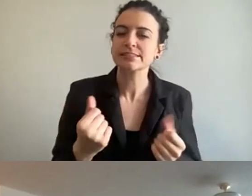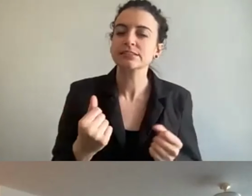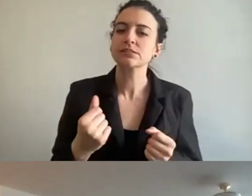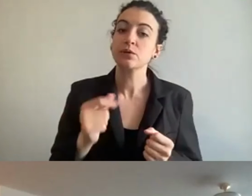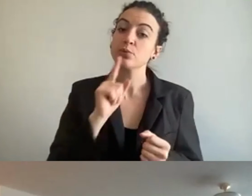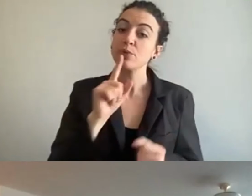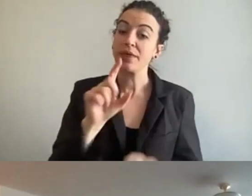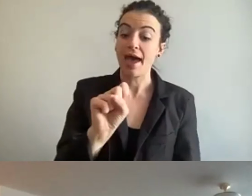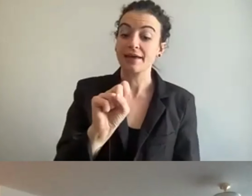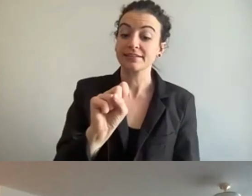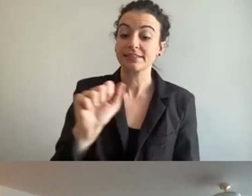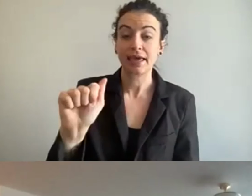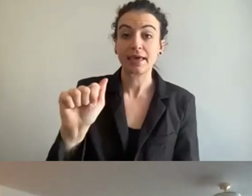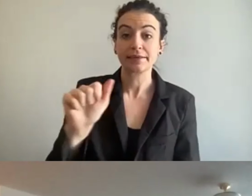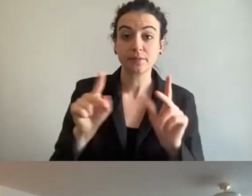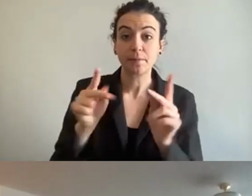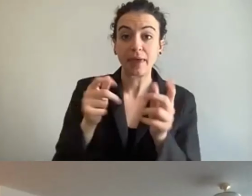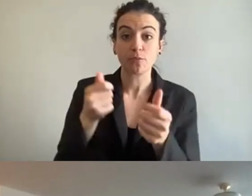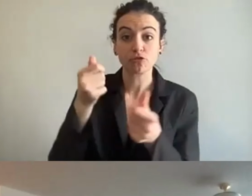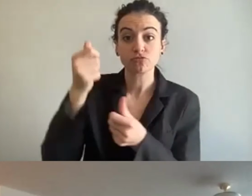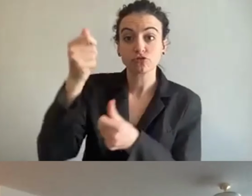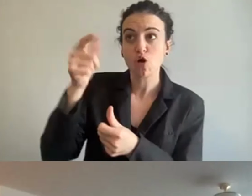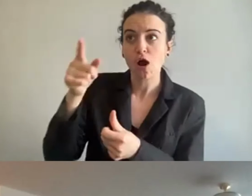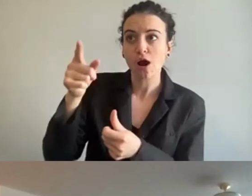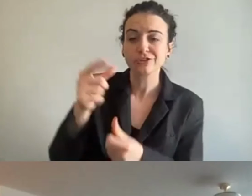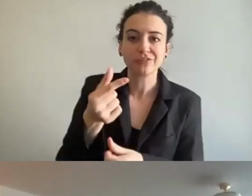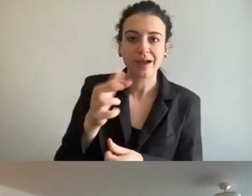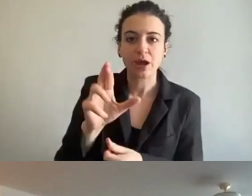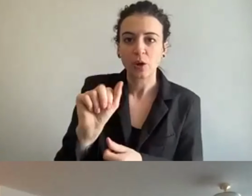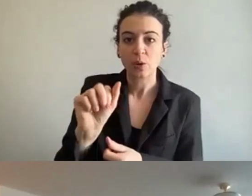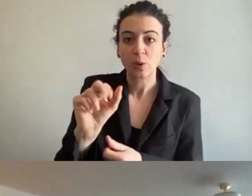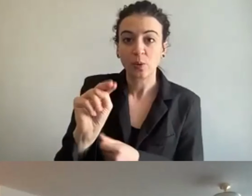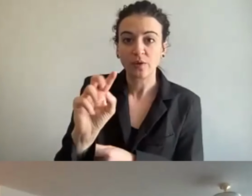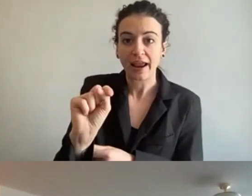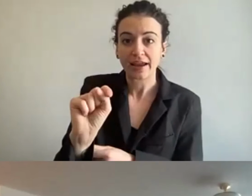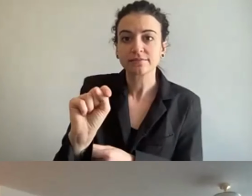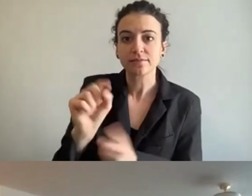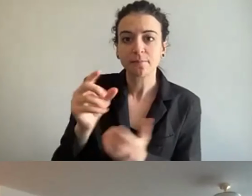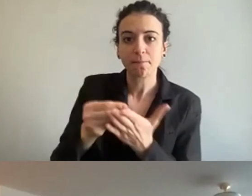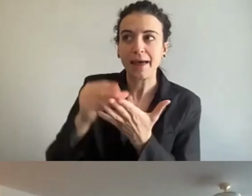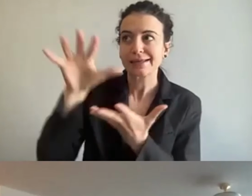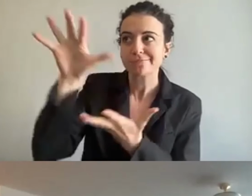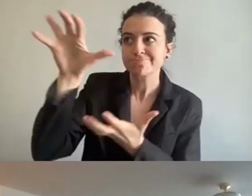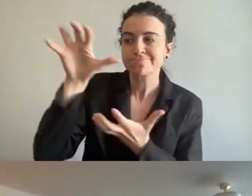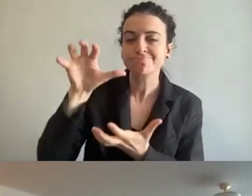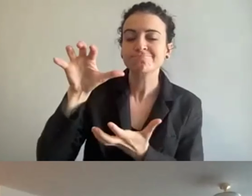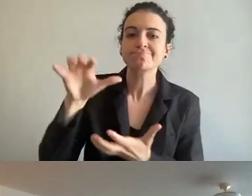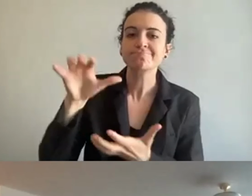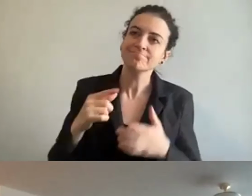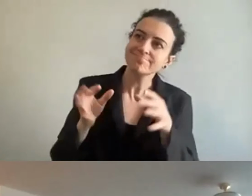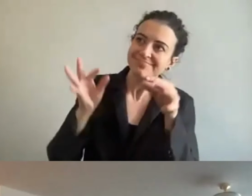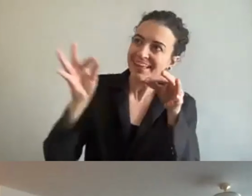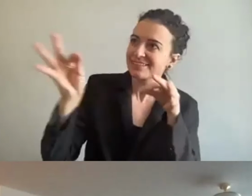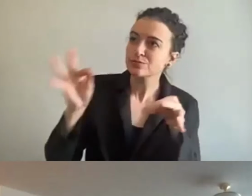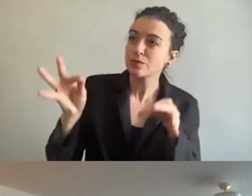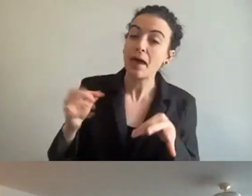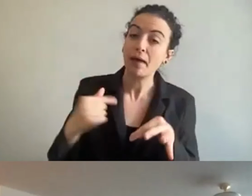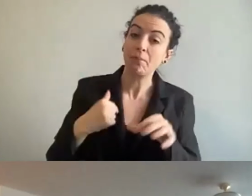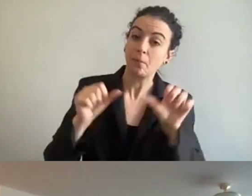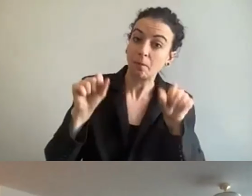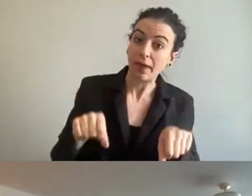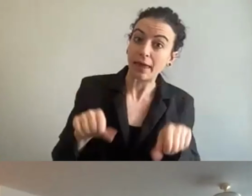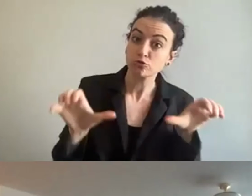who are in charge, I guess, of the grant monies, to educate on, what you're capable of doing and